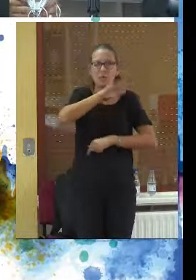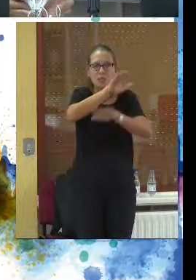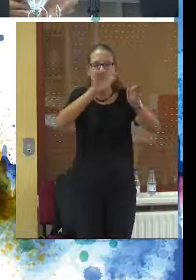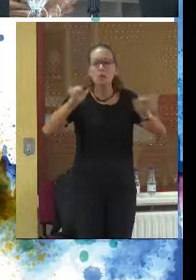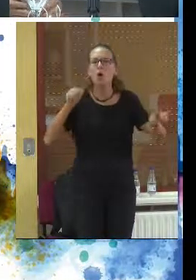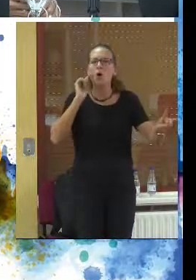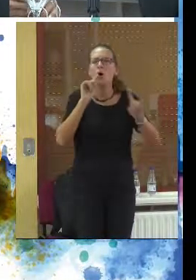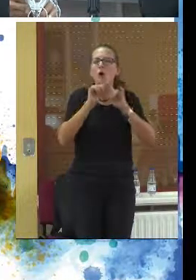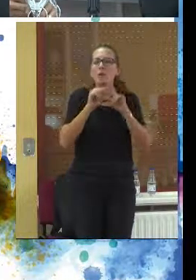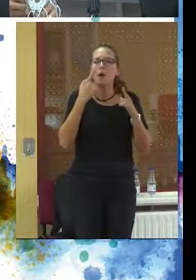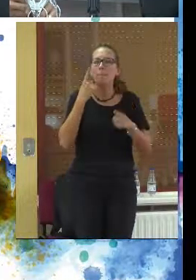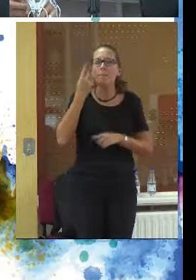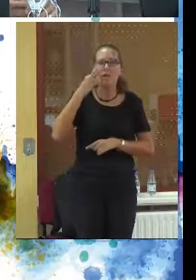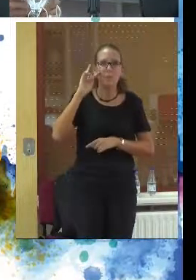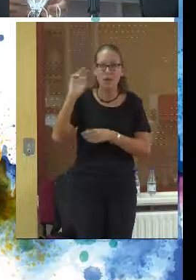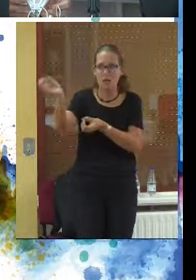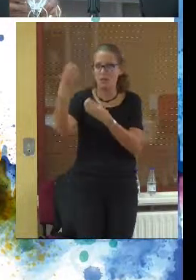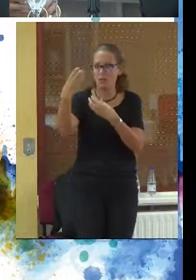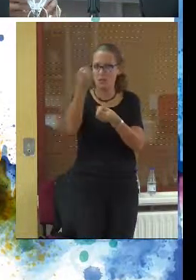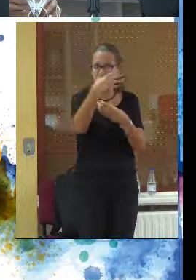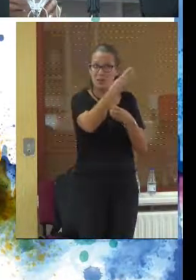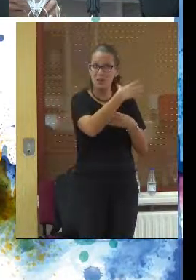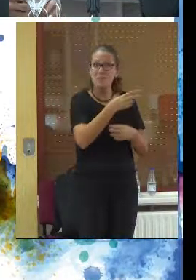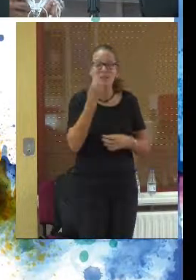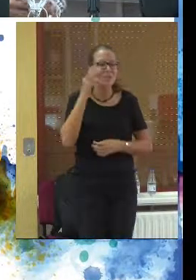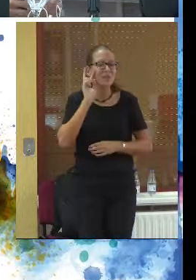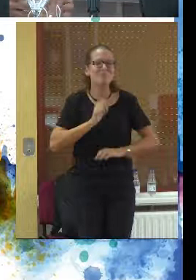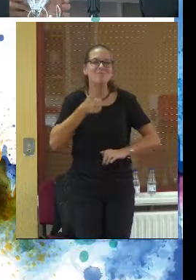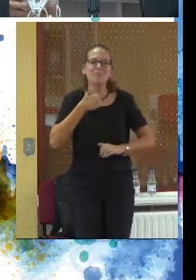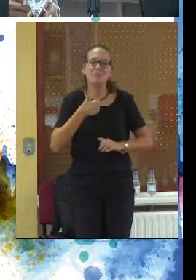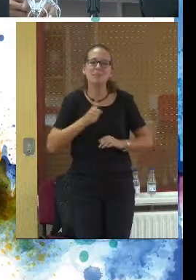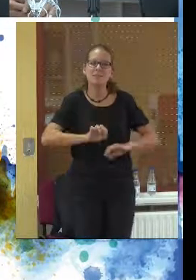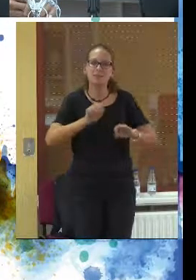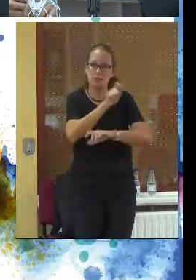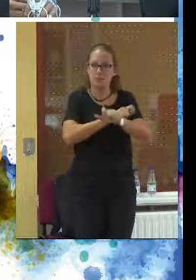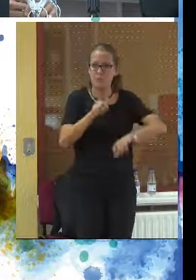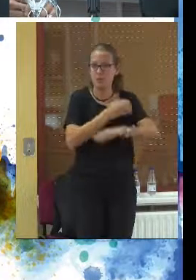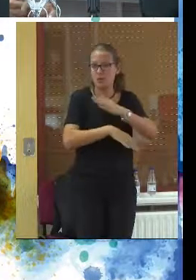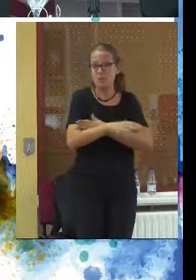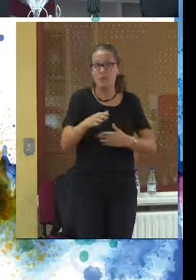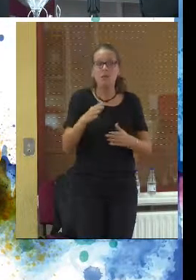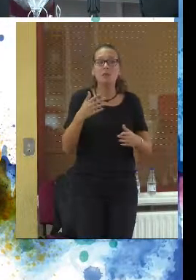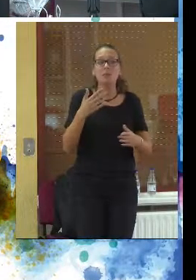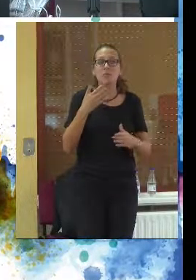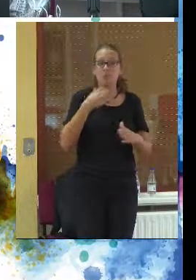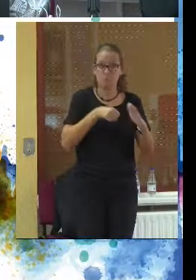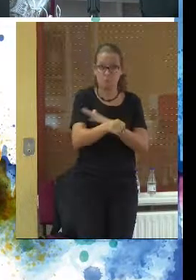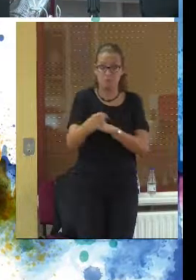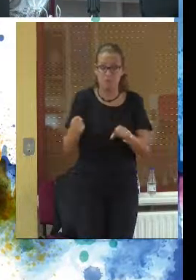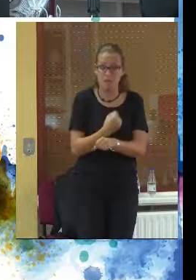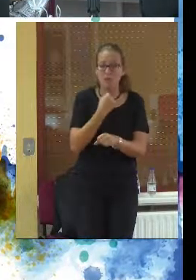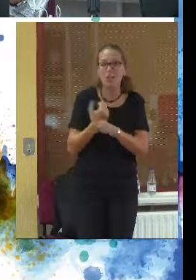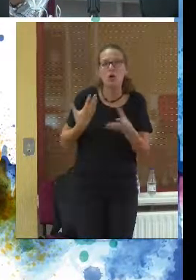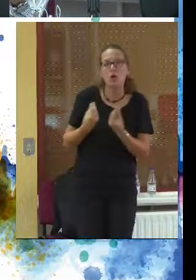confederations for people with disabilities to know their what their experience was in